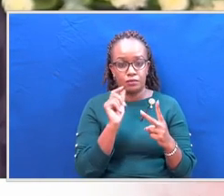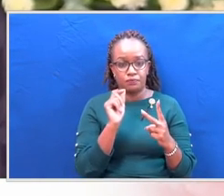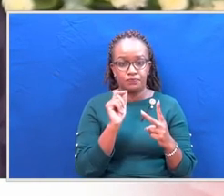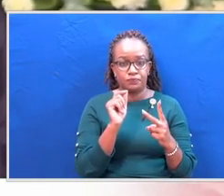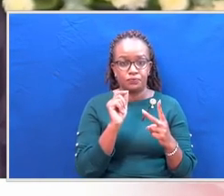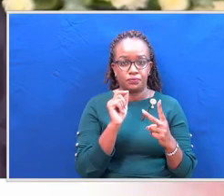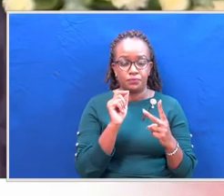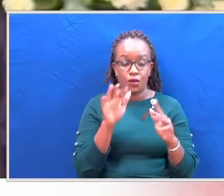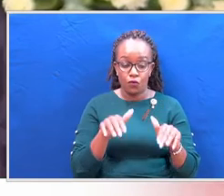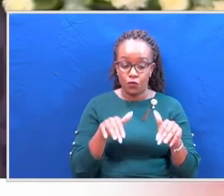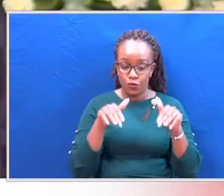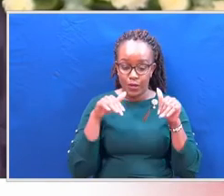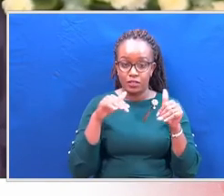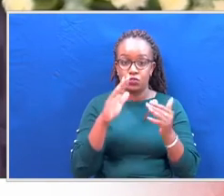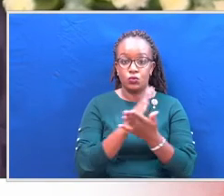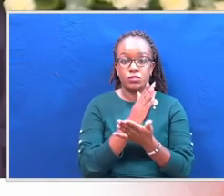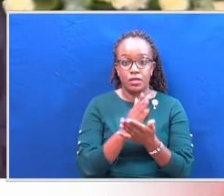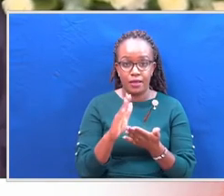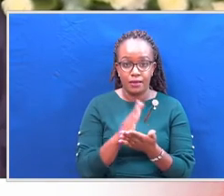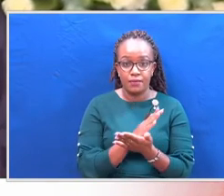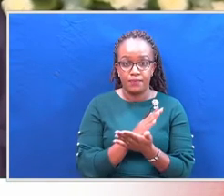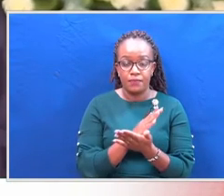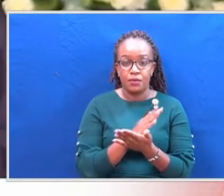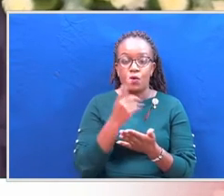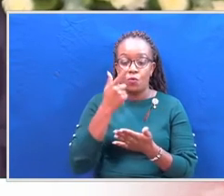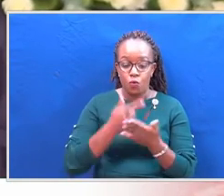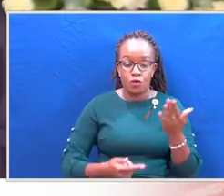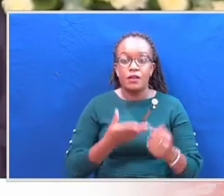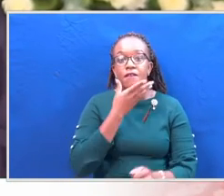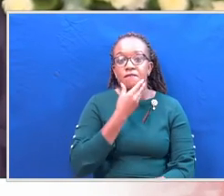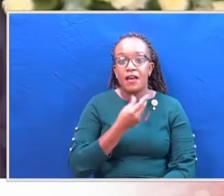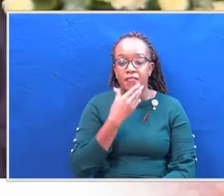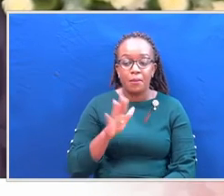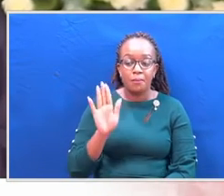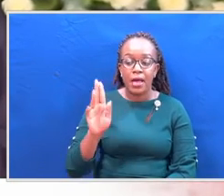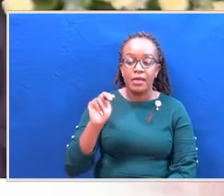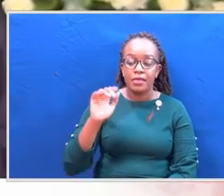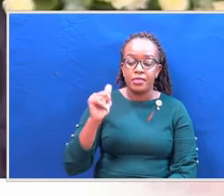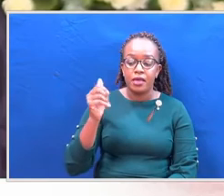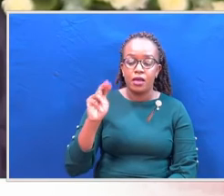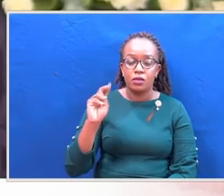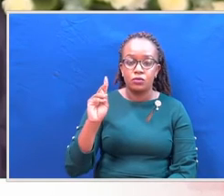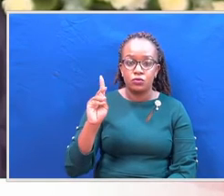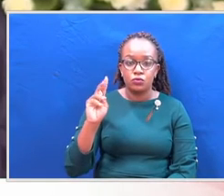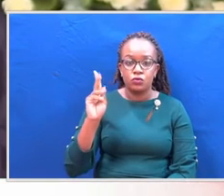of waiting to share what his father Mzee Nyandusi had.